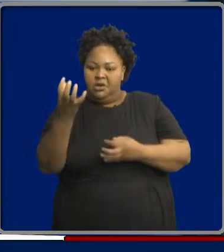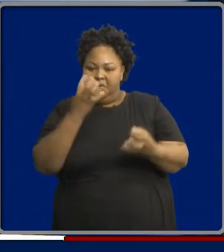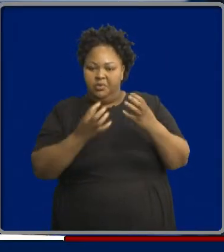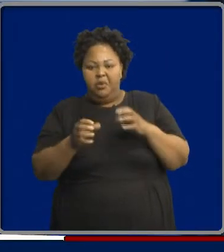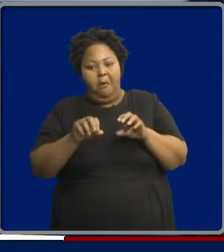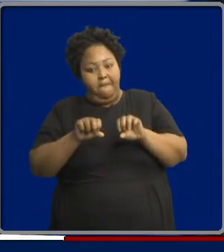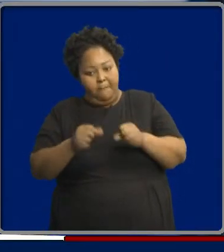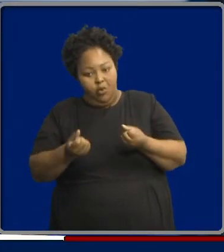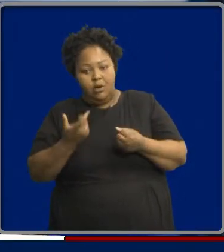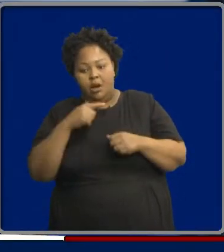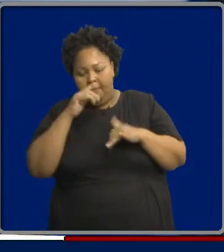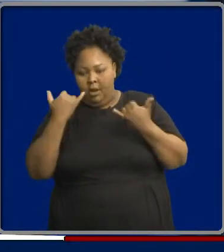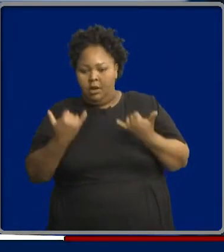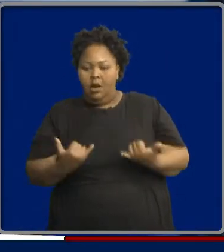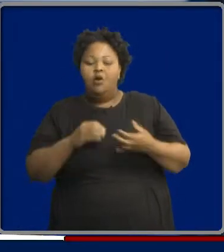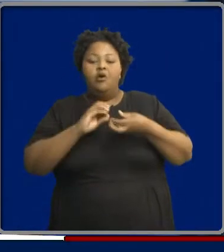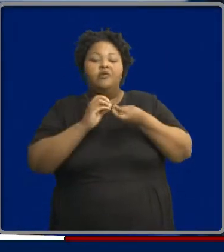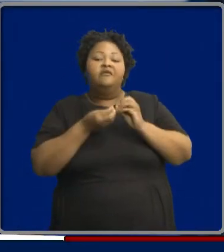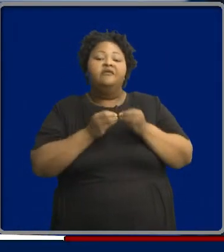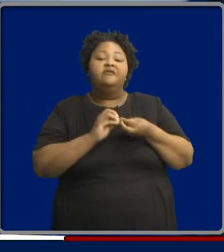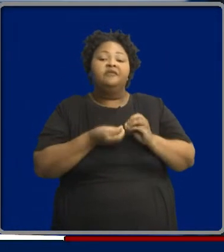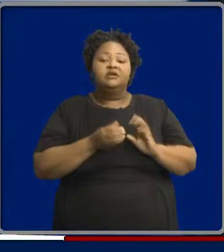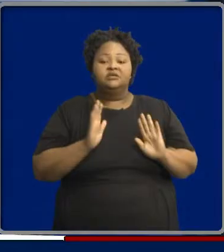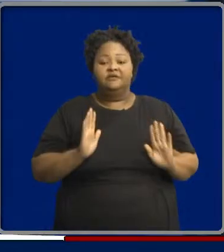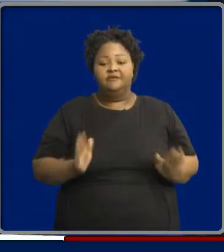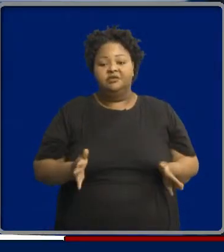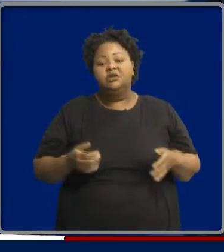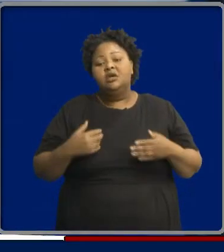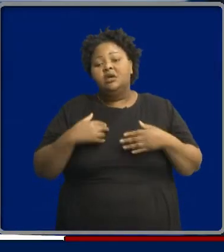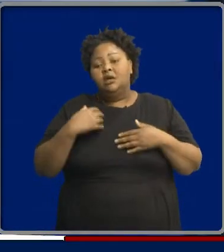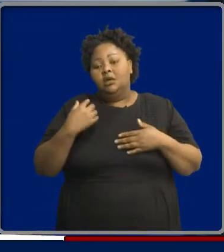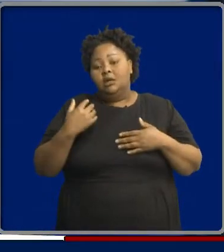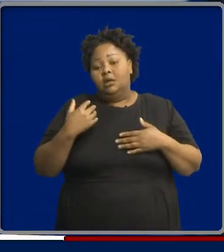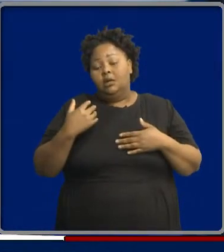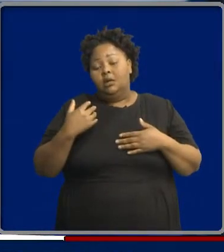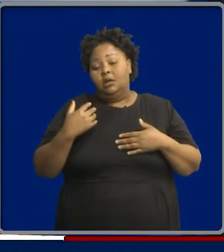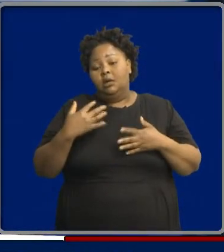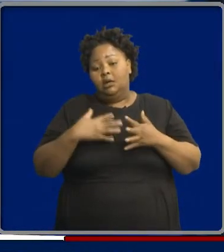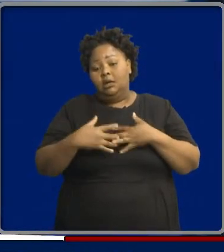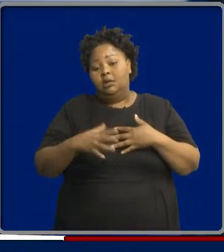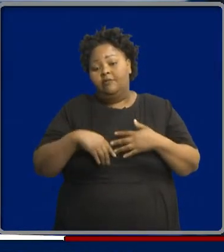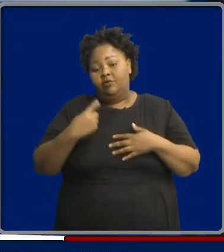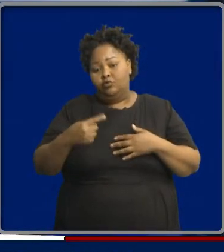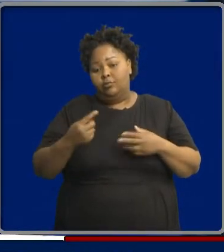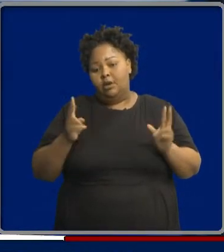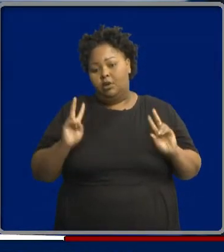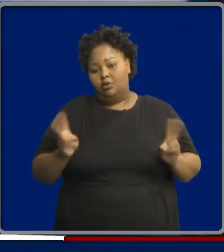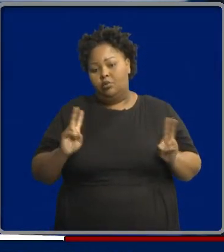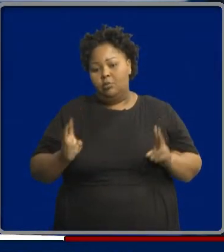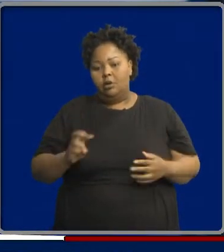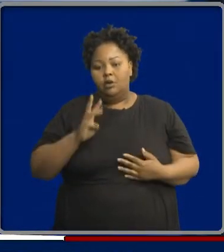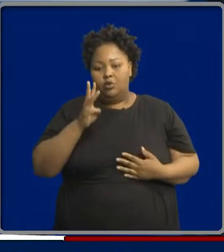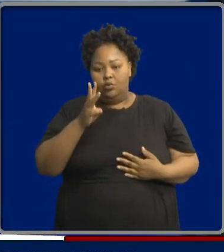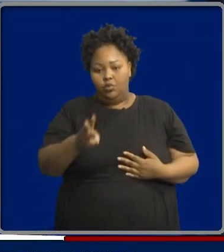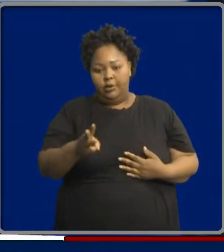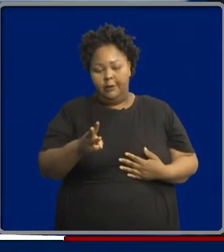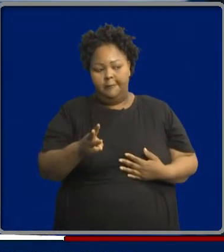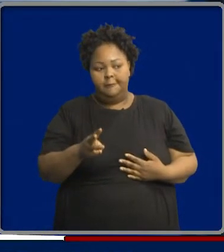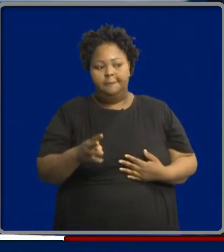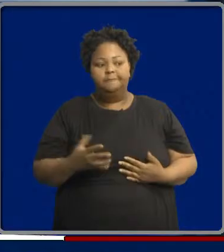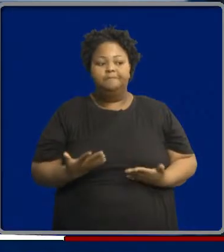Health Center has been fixed and things will be back to normal again. Now, this follows concerns from the public of